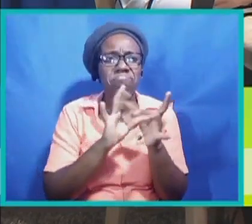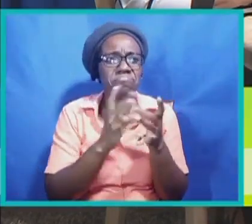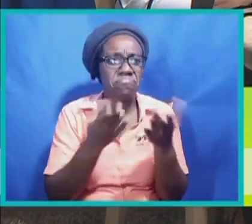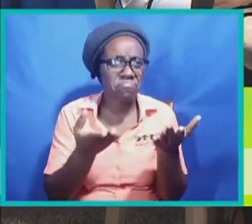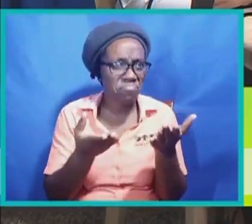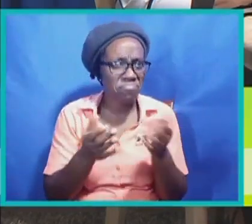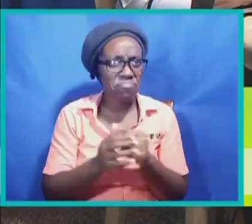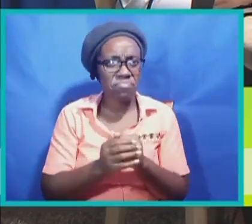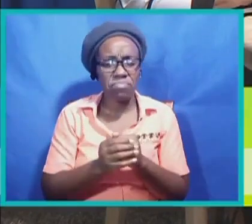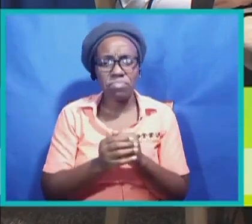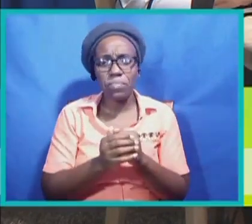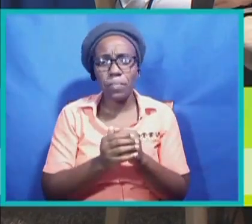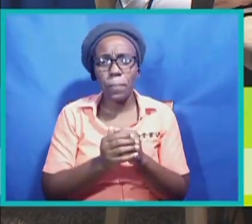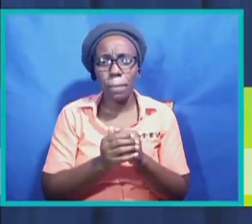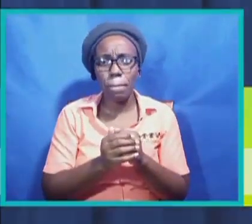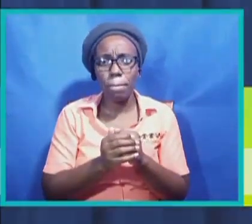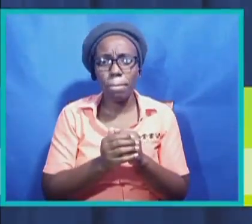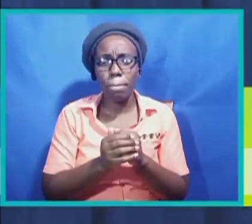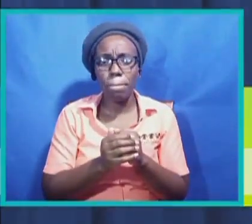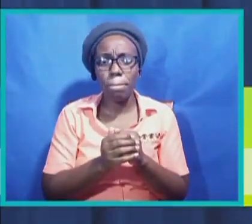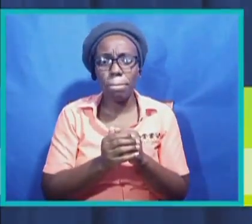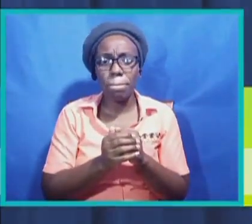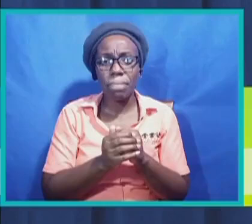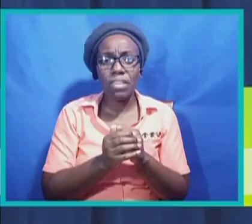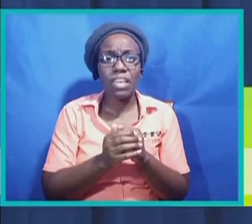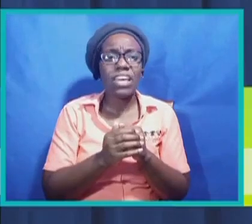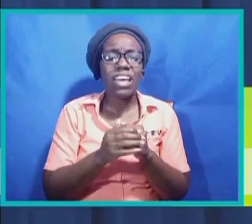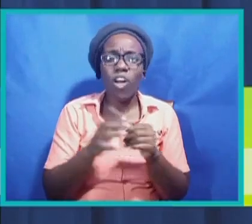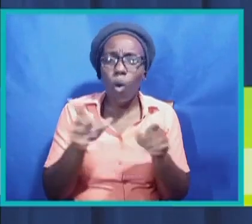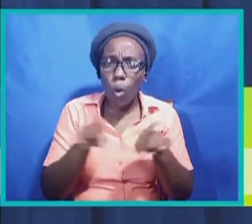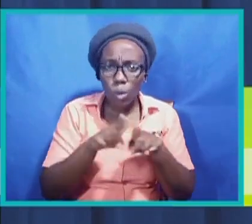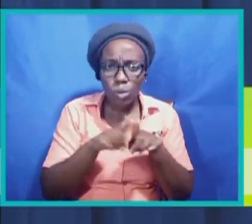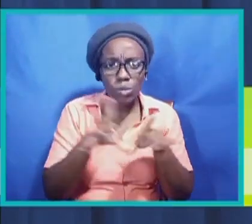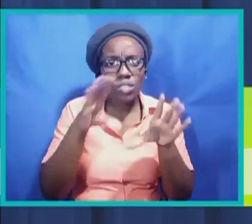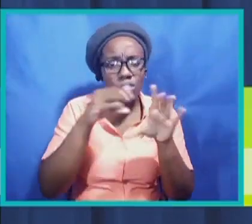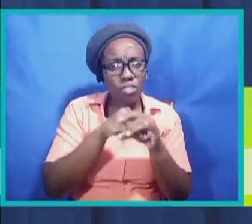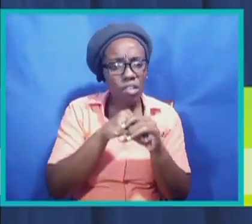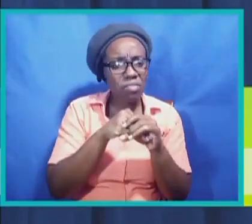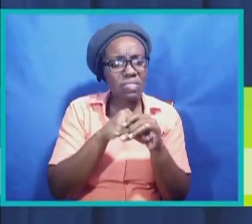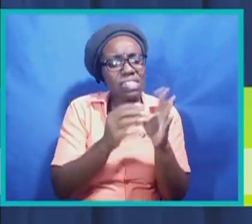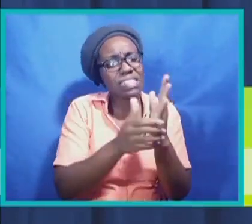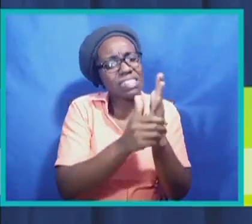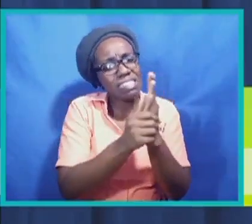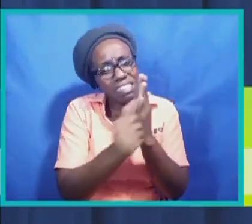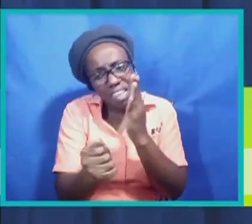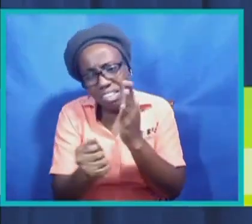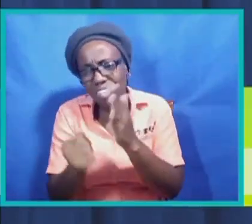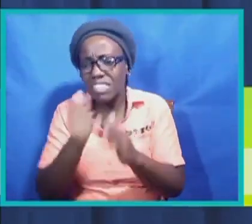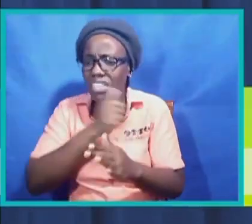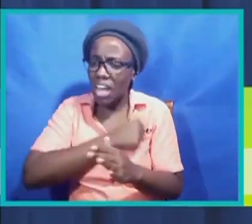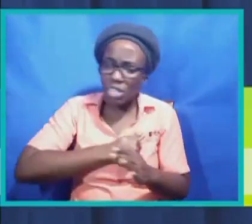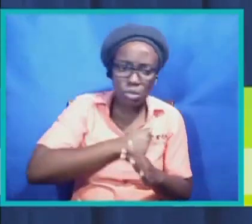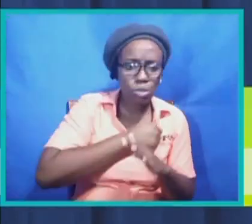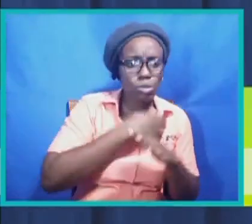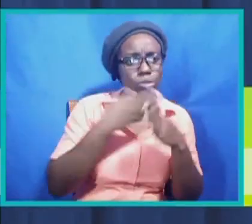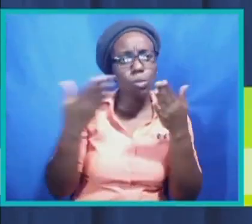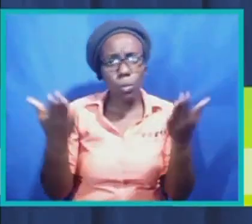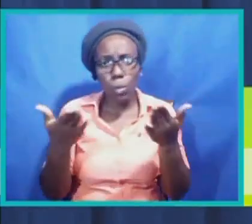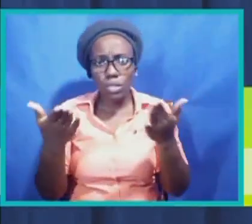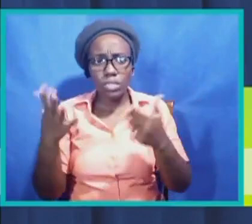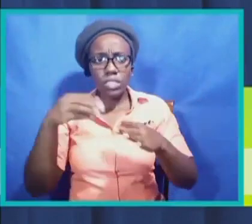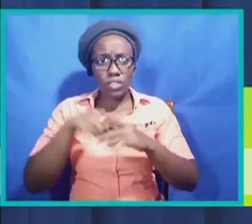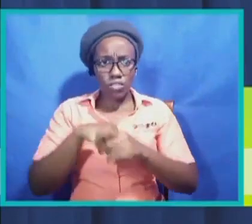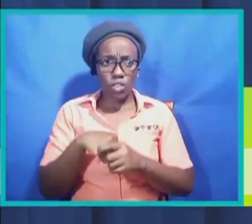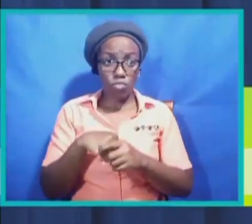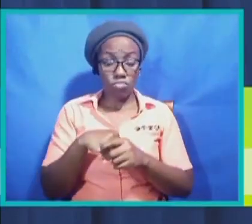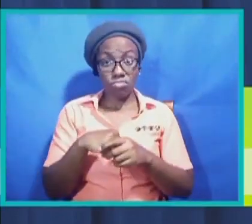there, but what are those skills, attitudes, competencies. And you would have heard in recent times a lot of talk about 21st century